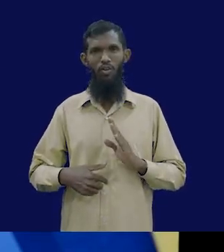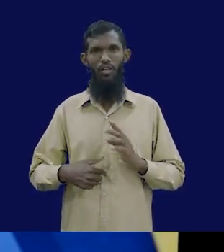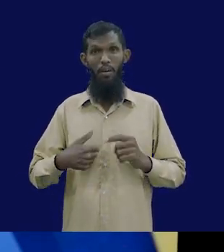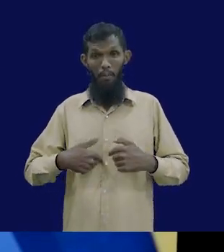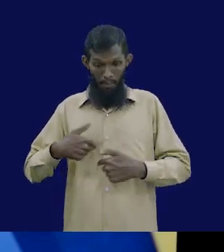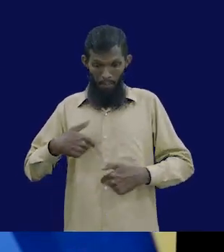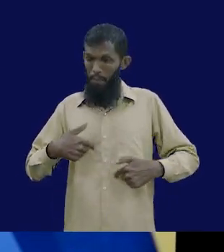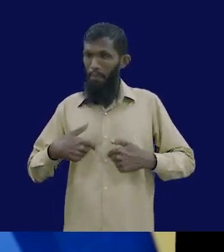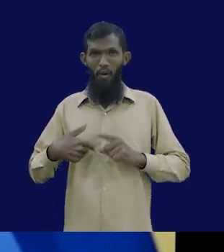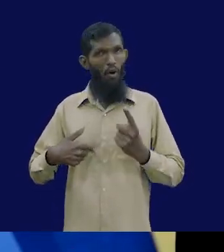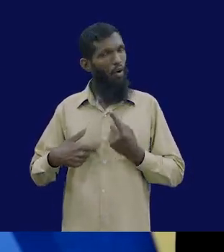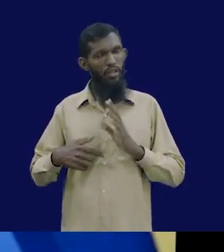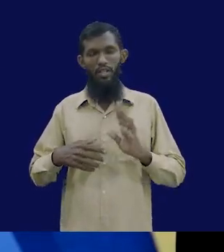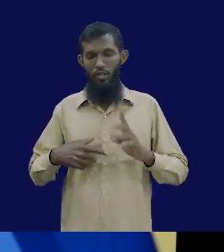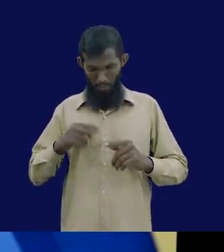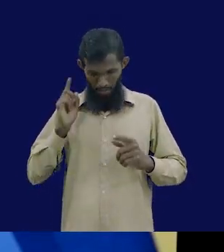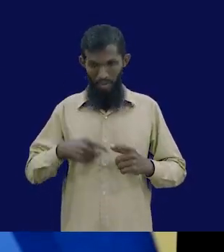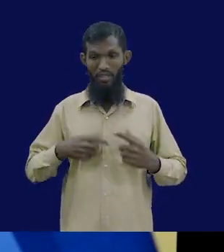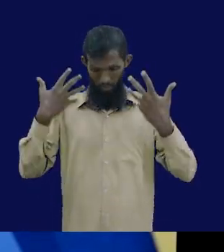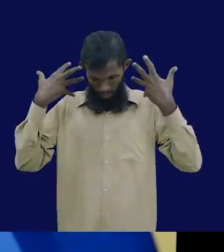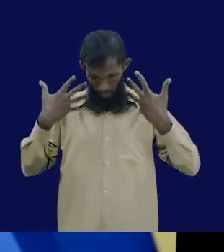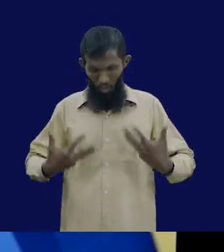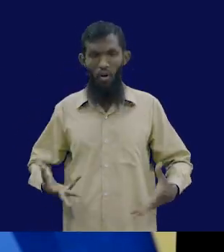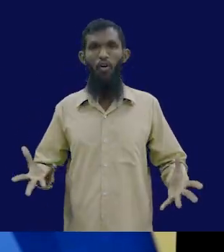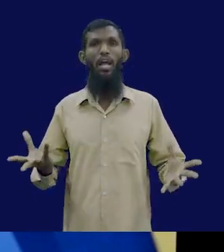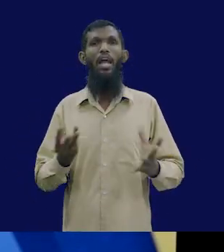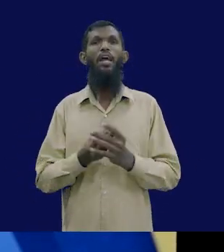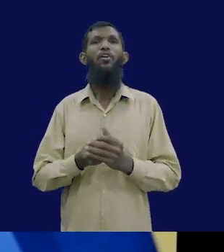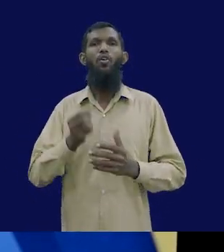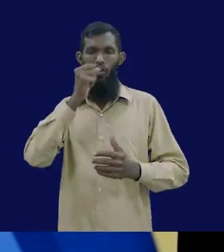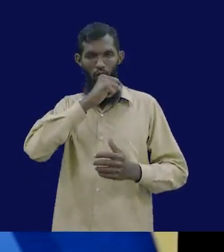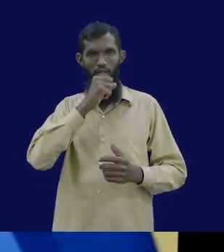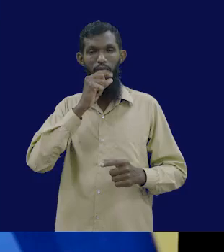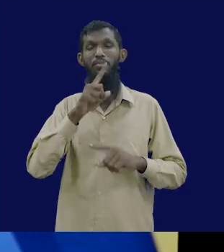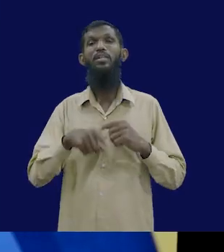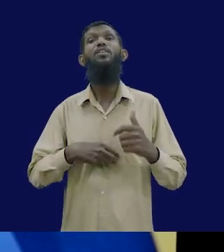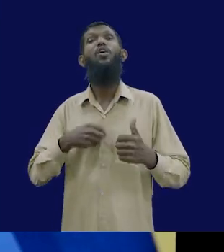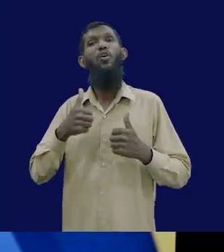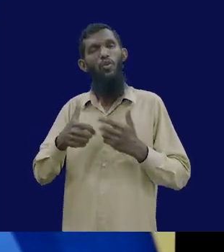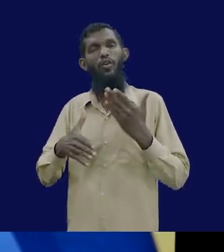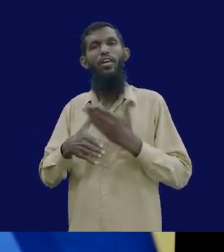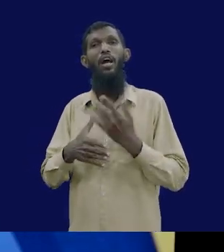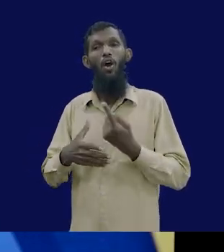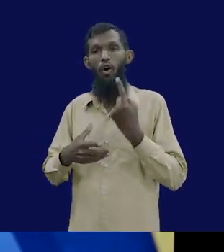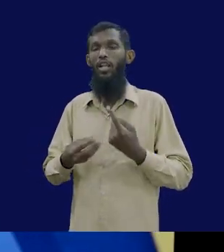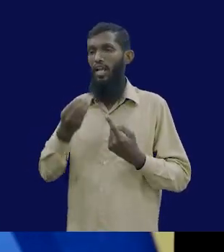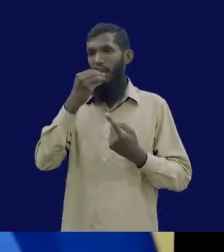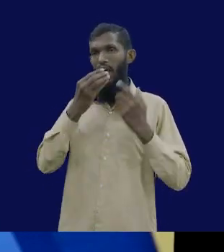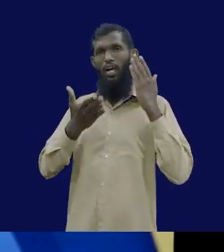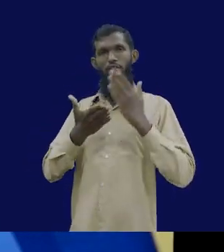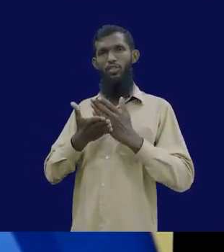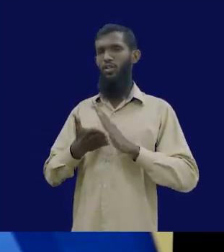stomach, meaning every part of your body should enjoin yourself in